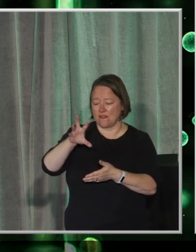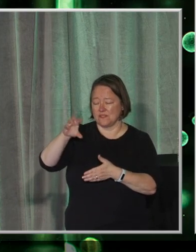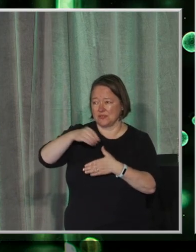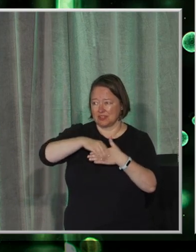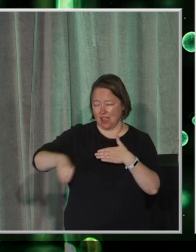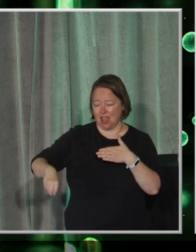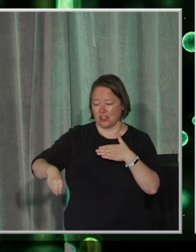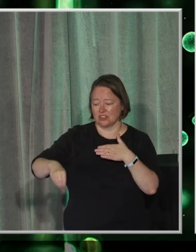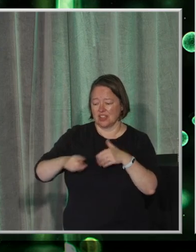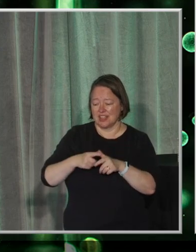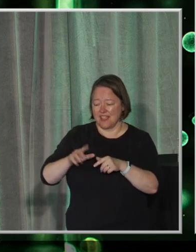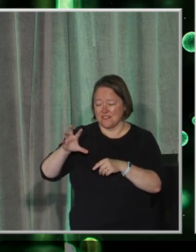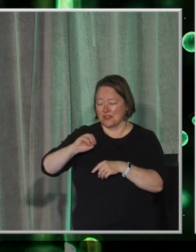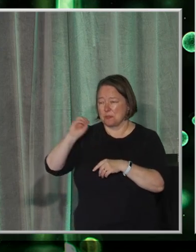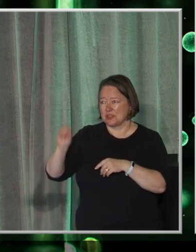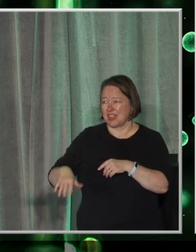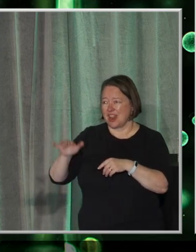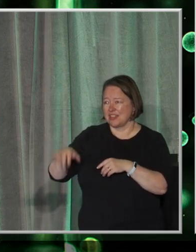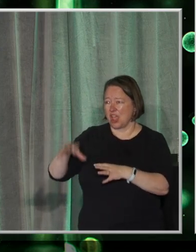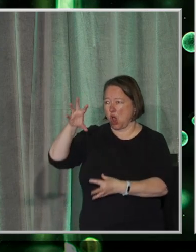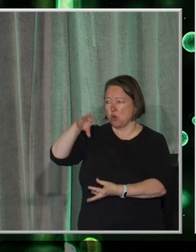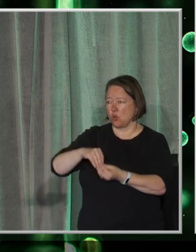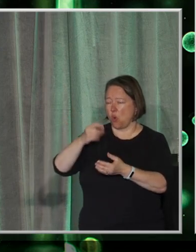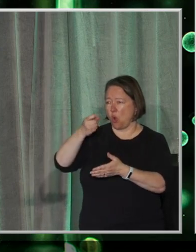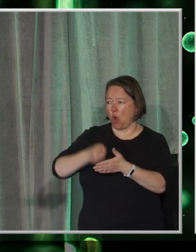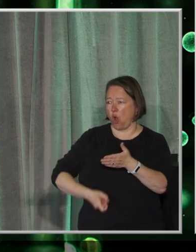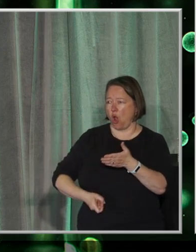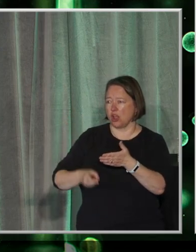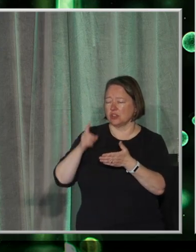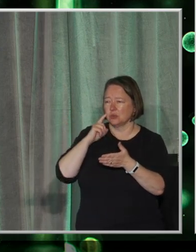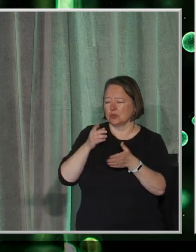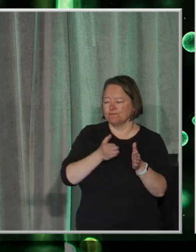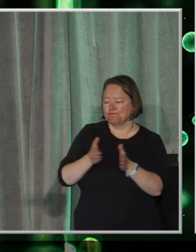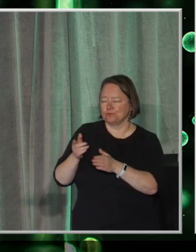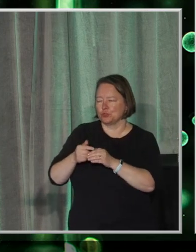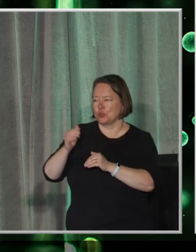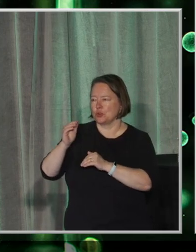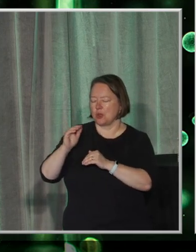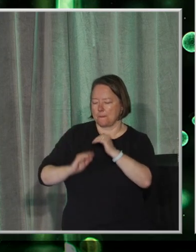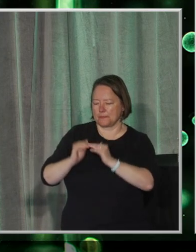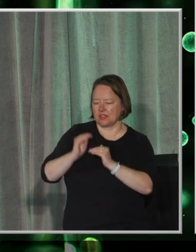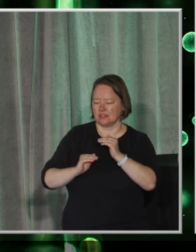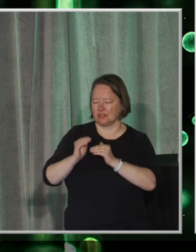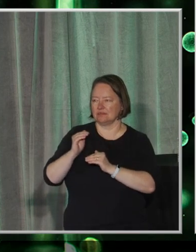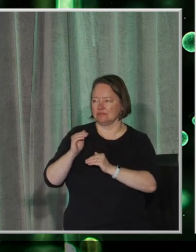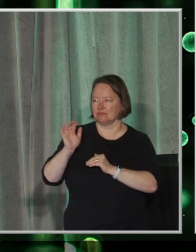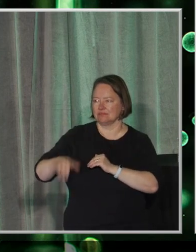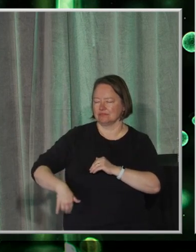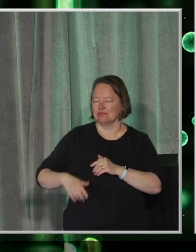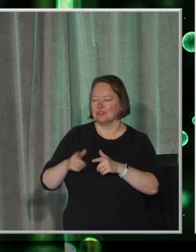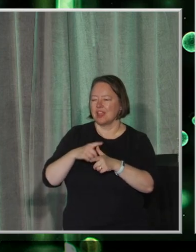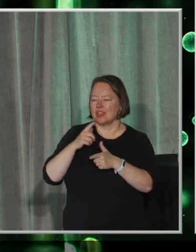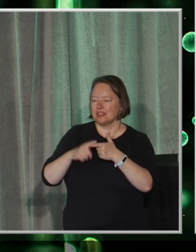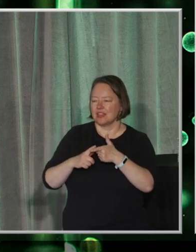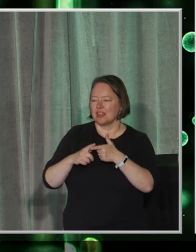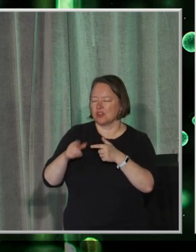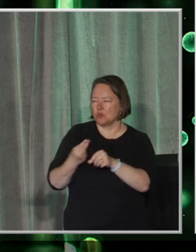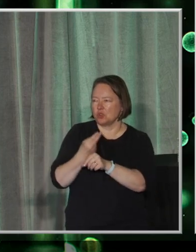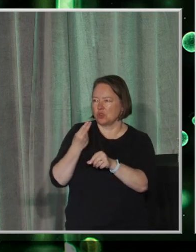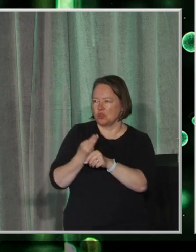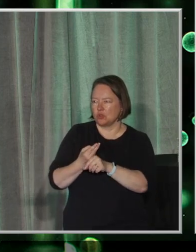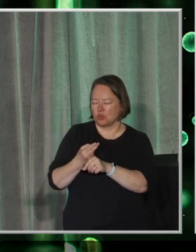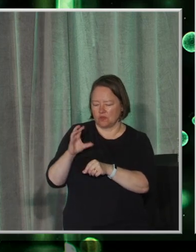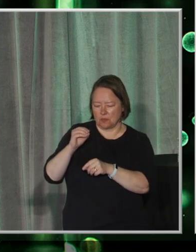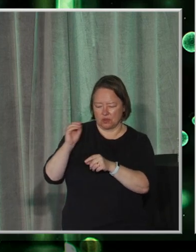$31,250. And over 50% of this total initial cost will direct it to the facility construction. And 30% of it will be used